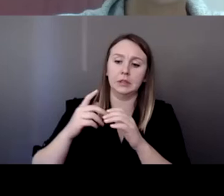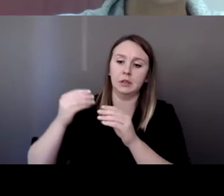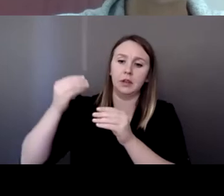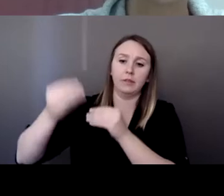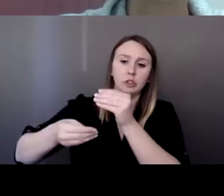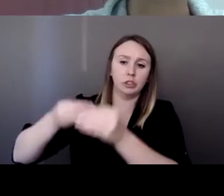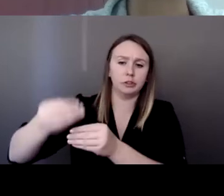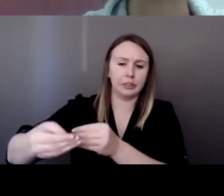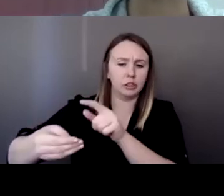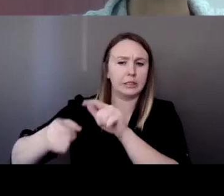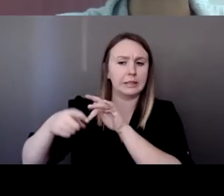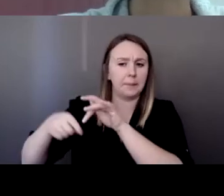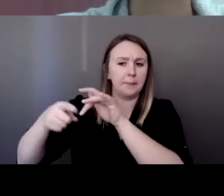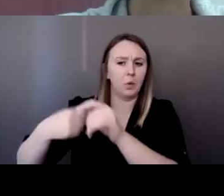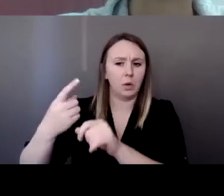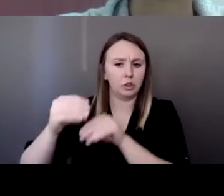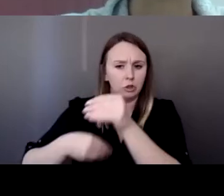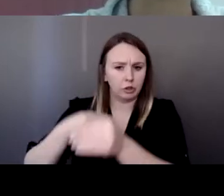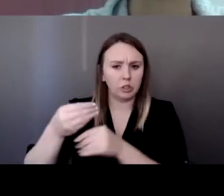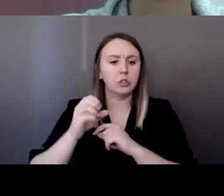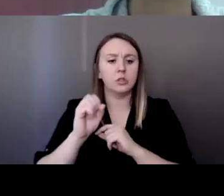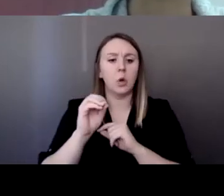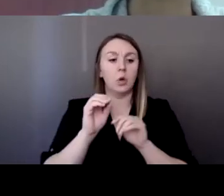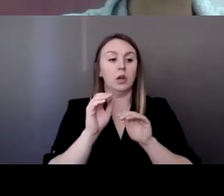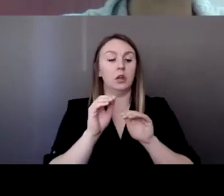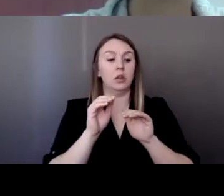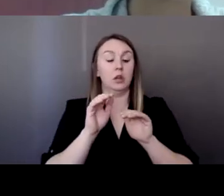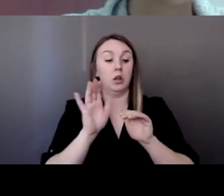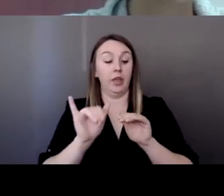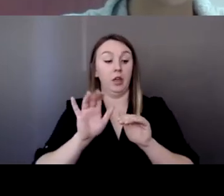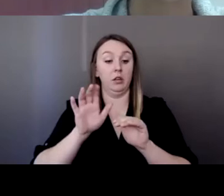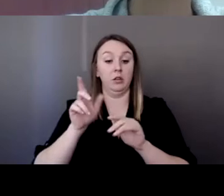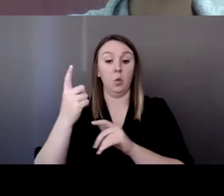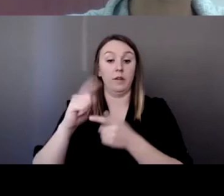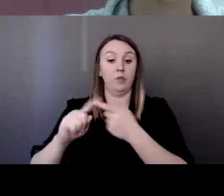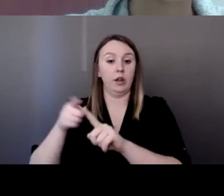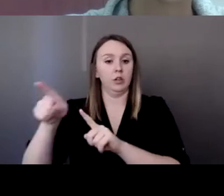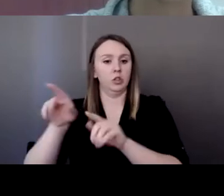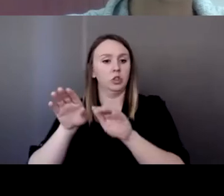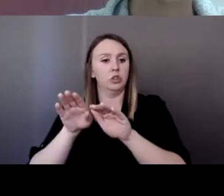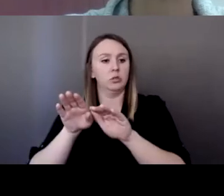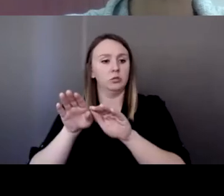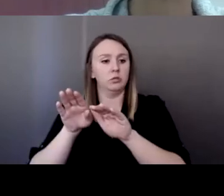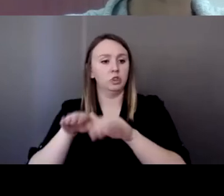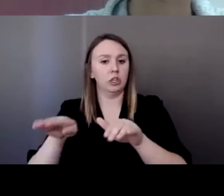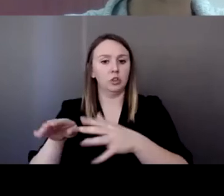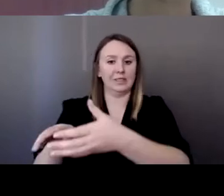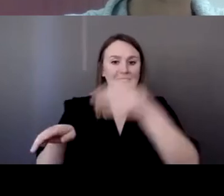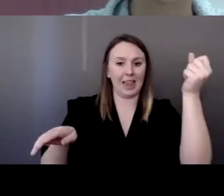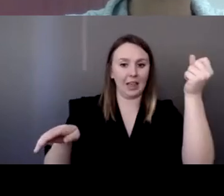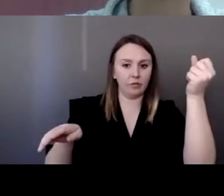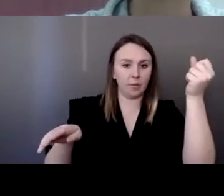her children was actually taken from her before ICWA was passed, and she still